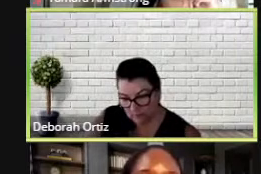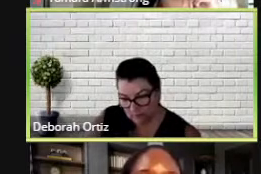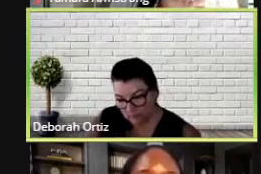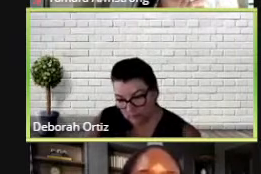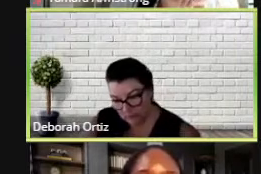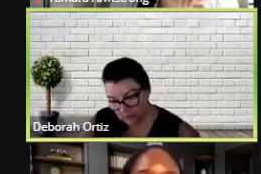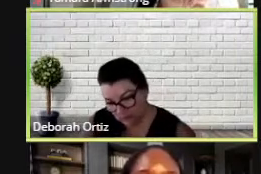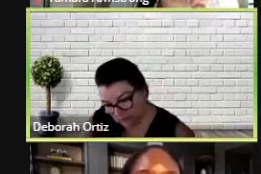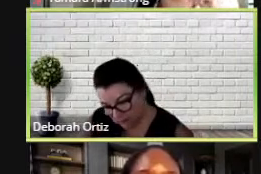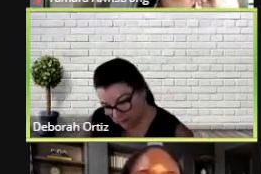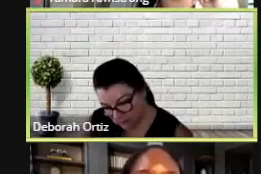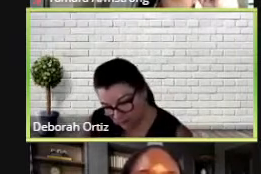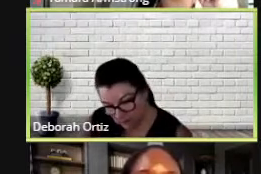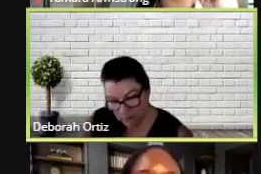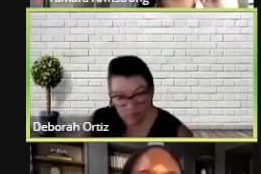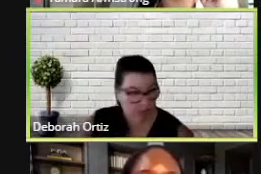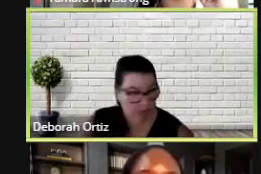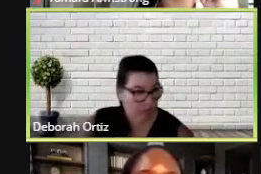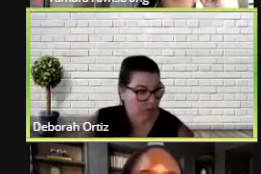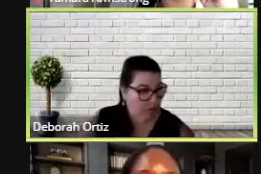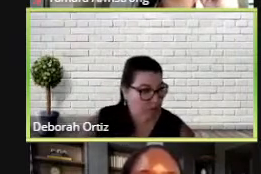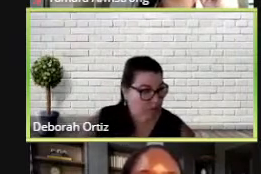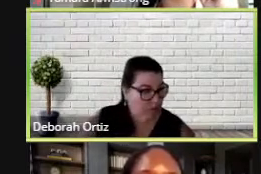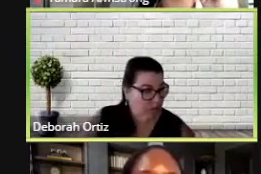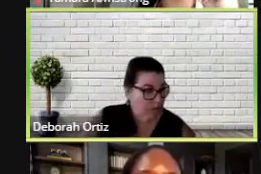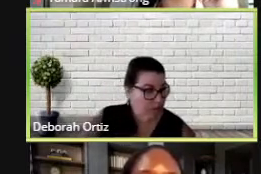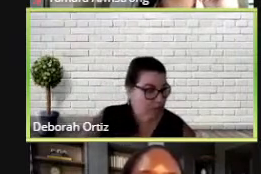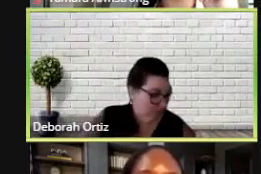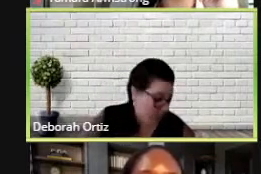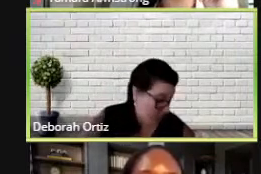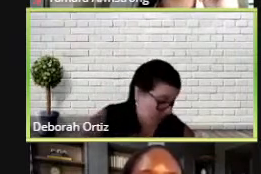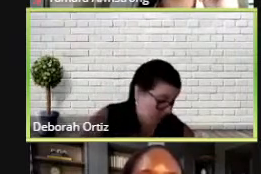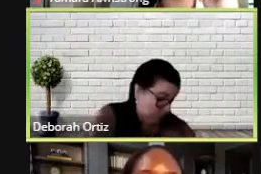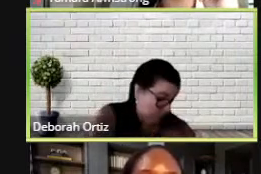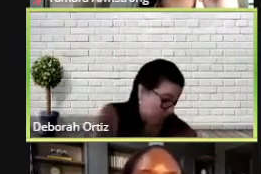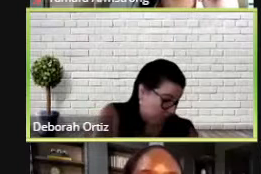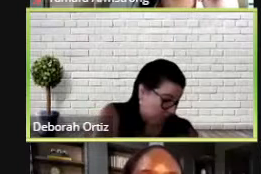FDA approved. So it's comparing apples to